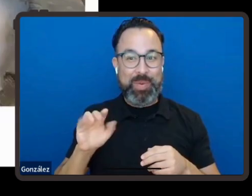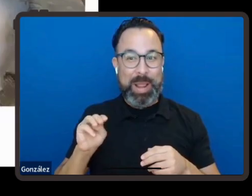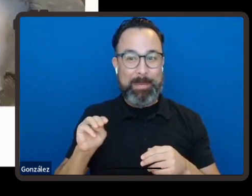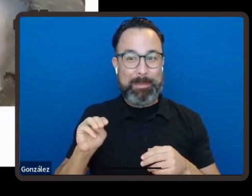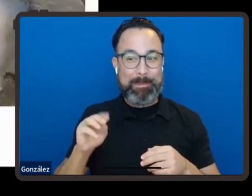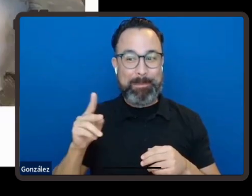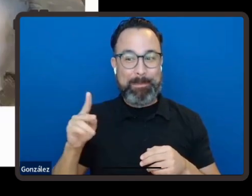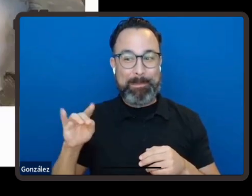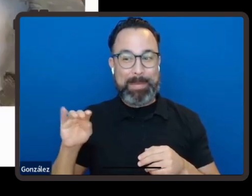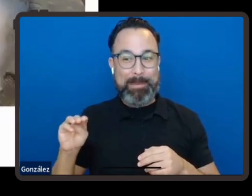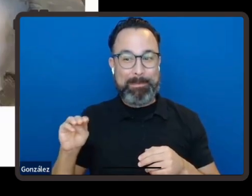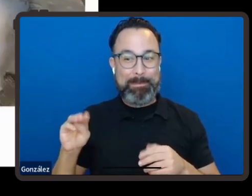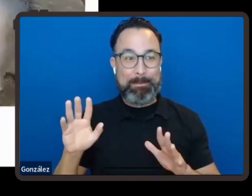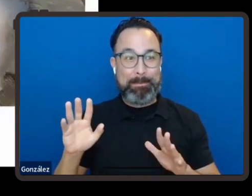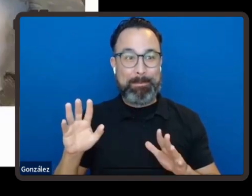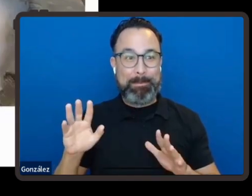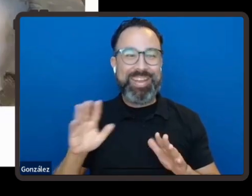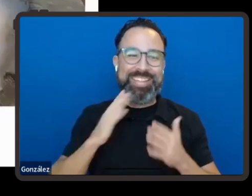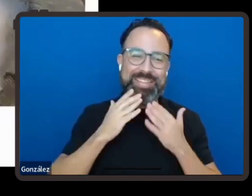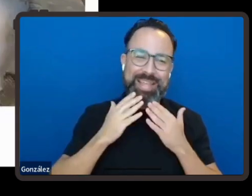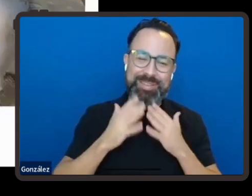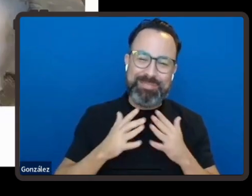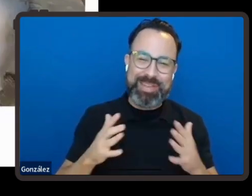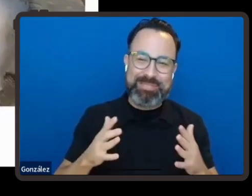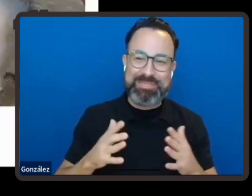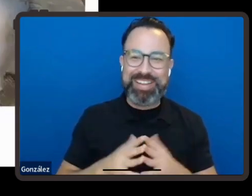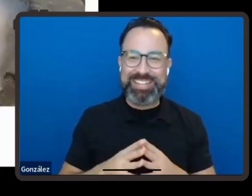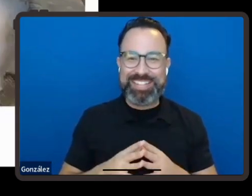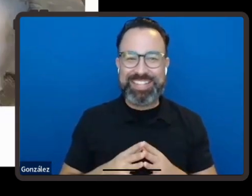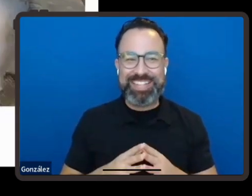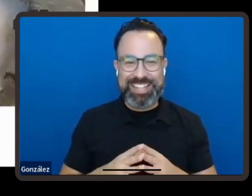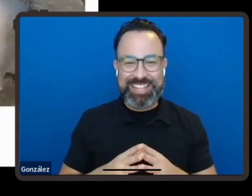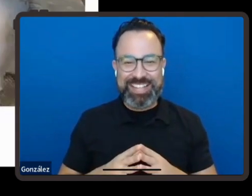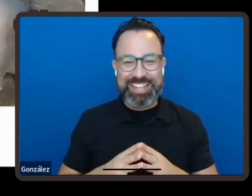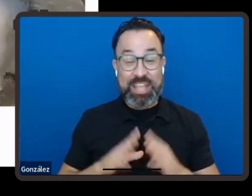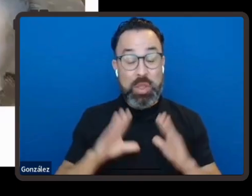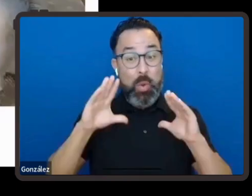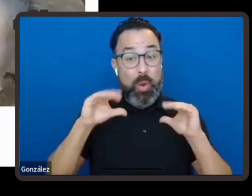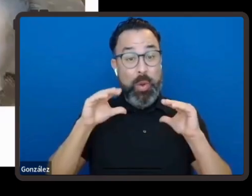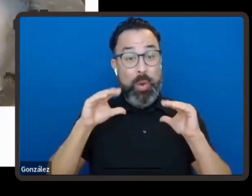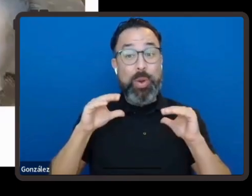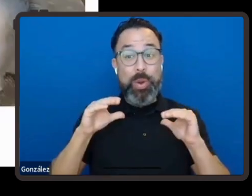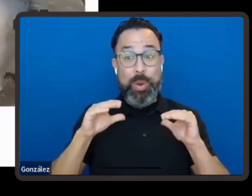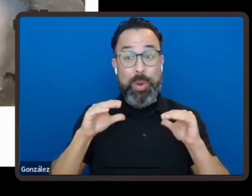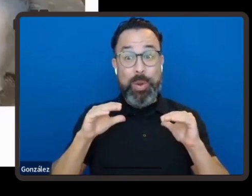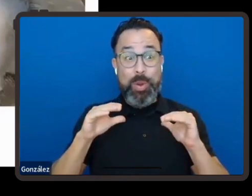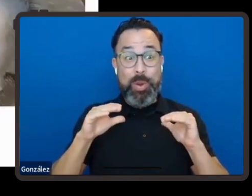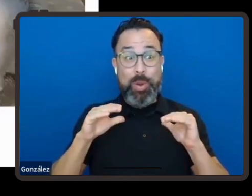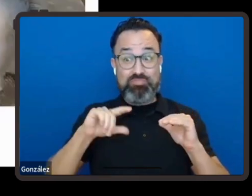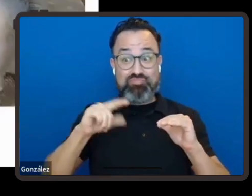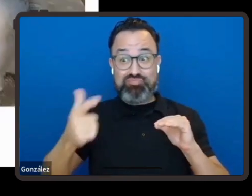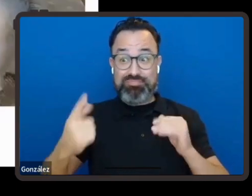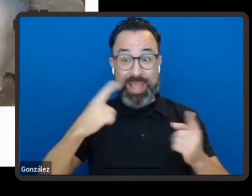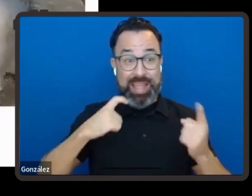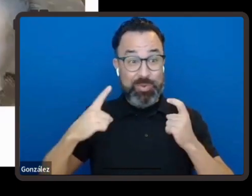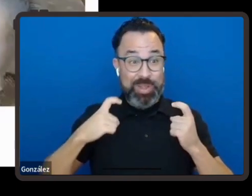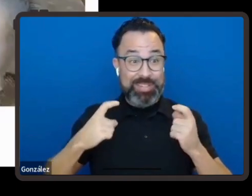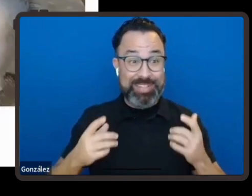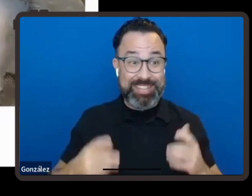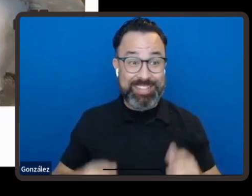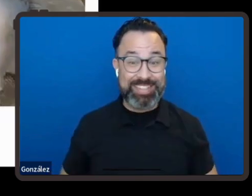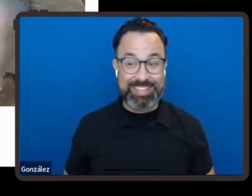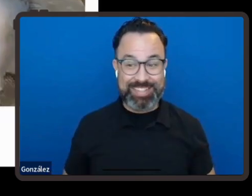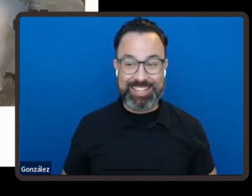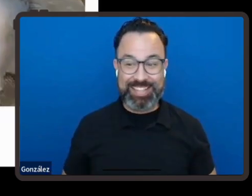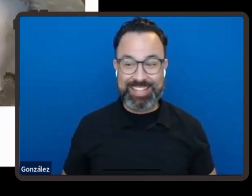Pim. Thank you very much. And we're hoping that you're going to ask some questions to us.